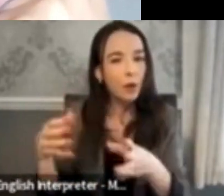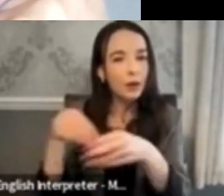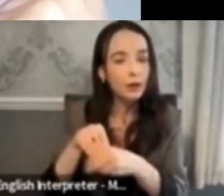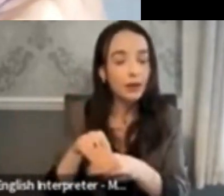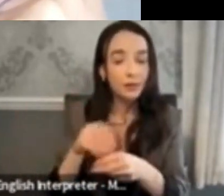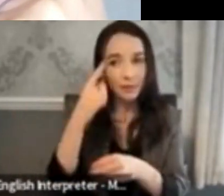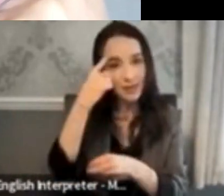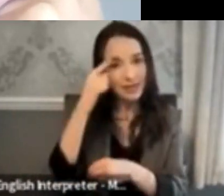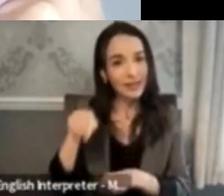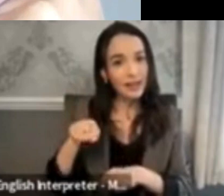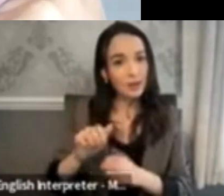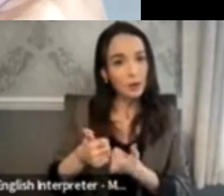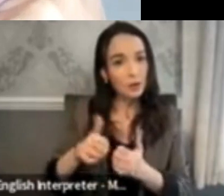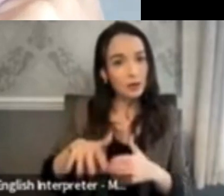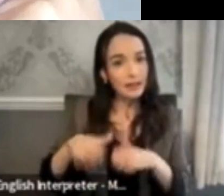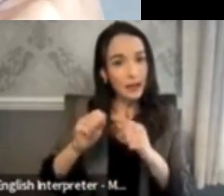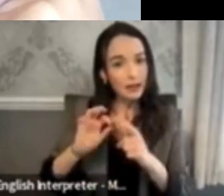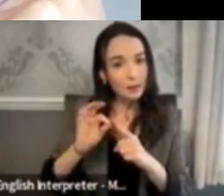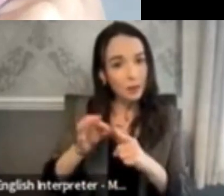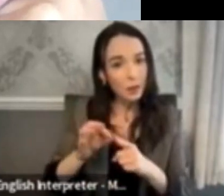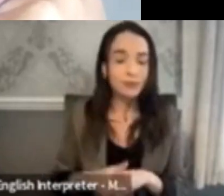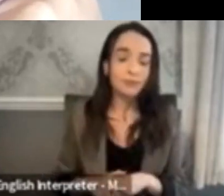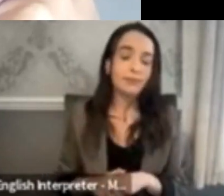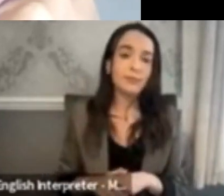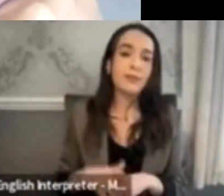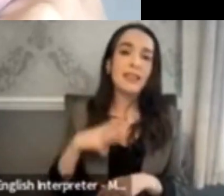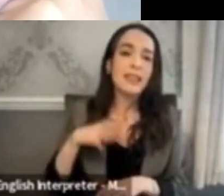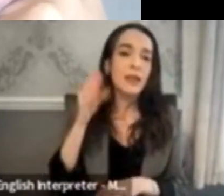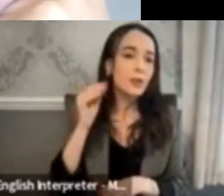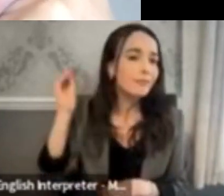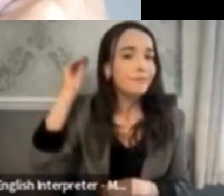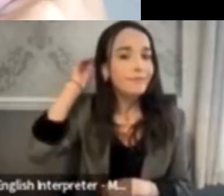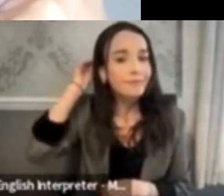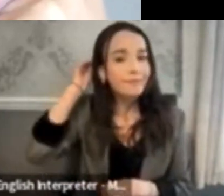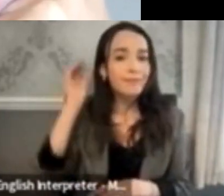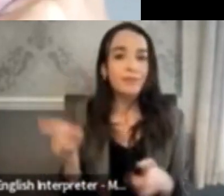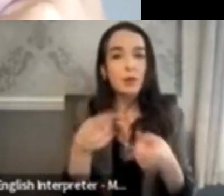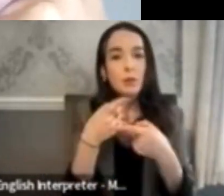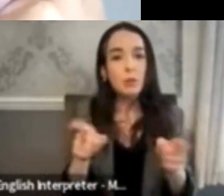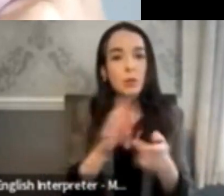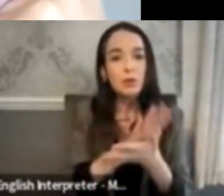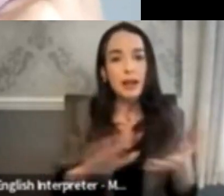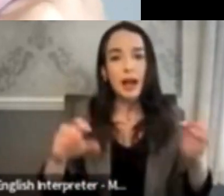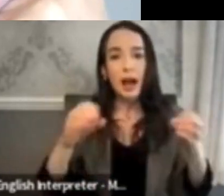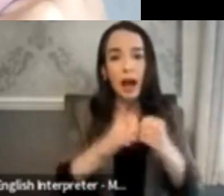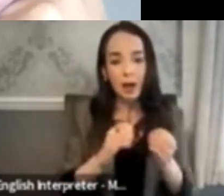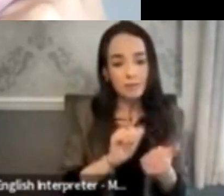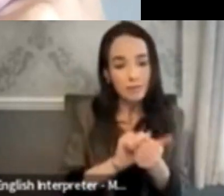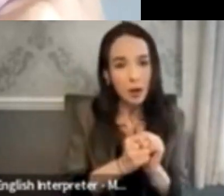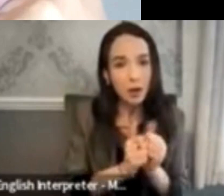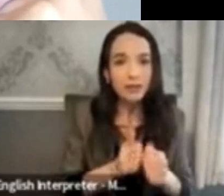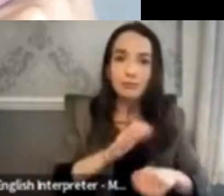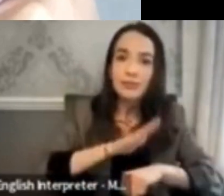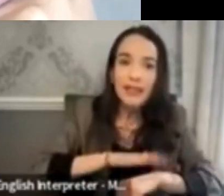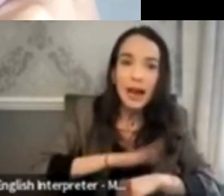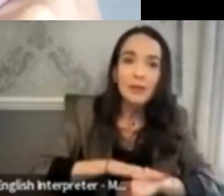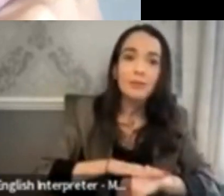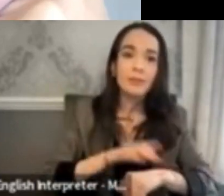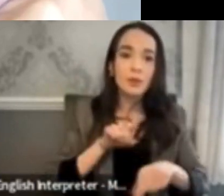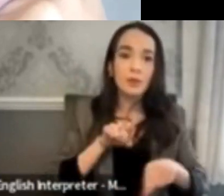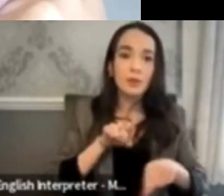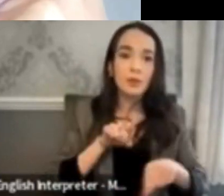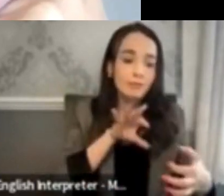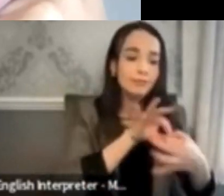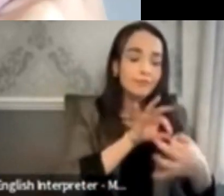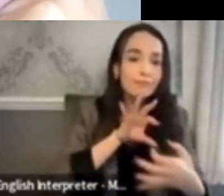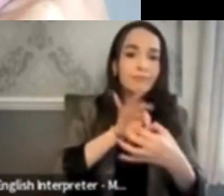it does take time for music hub partners to engage with more schools and acknowledge that as part of either